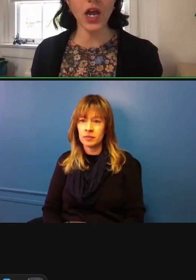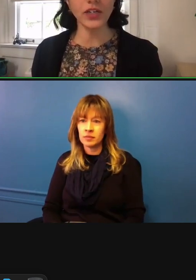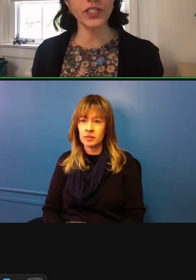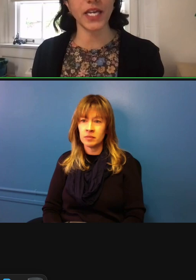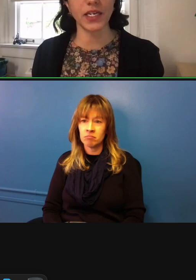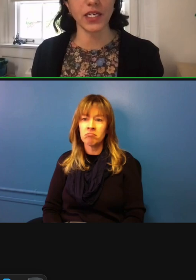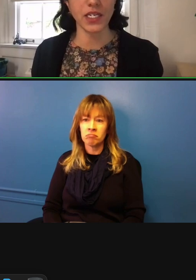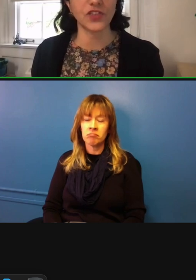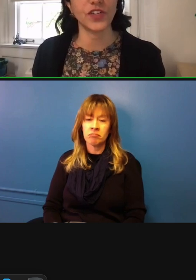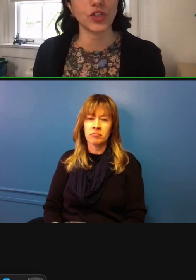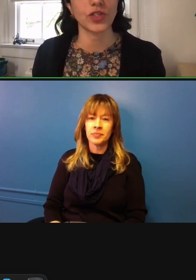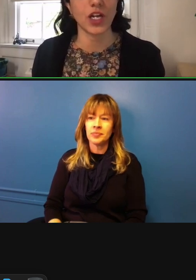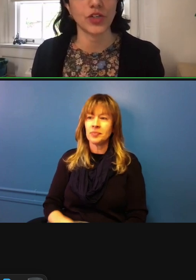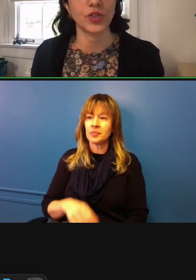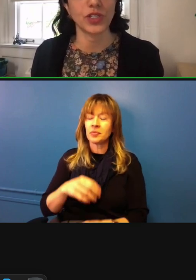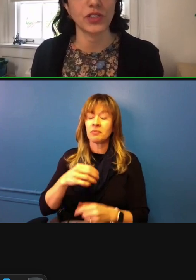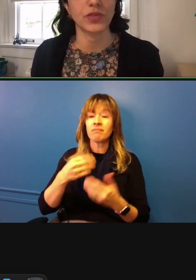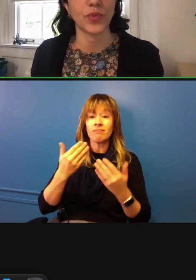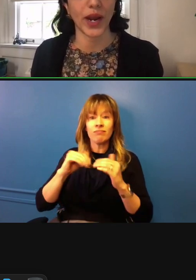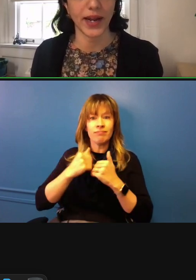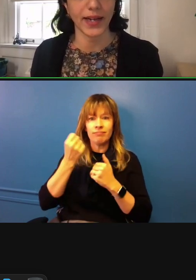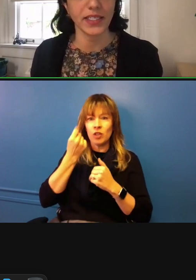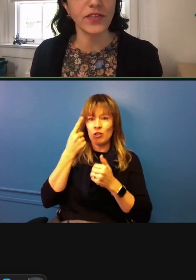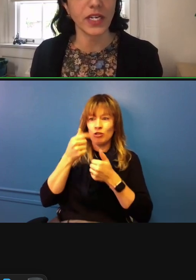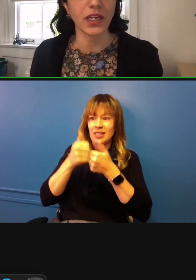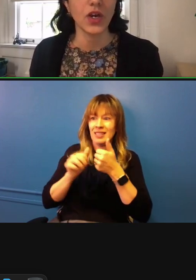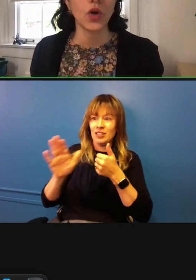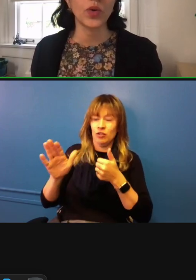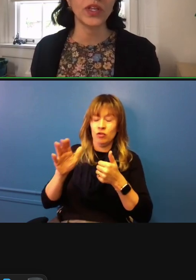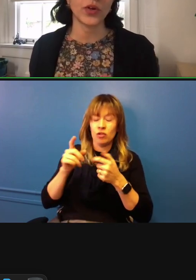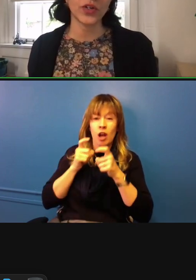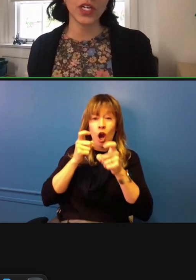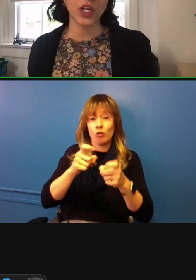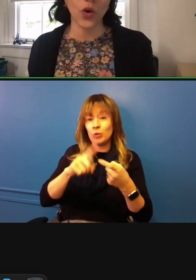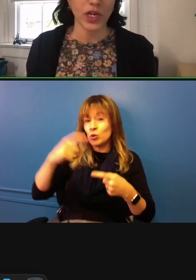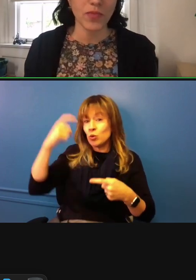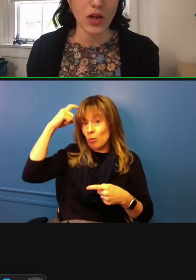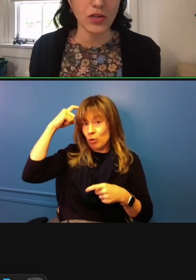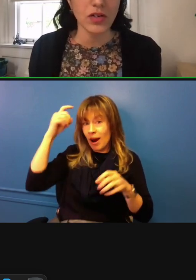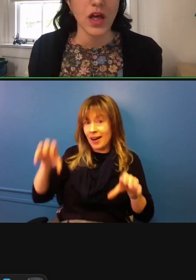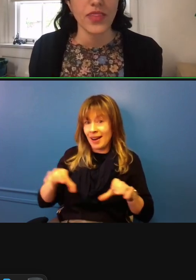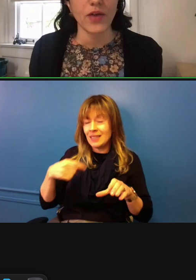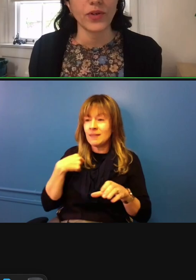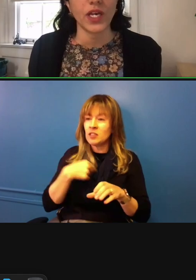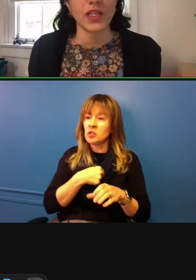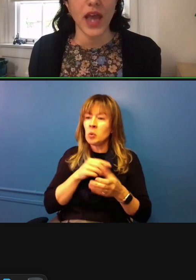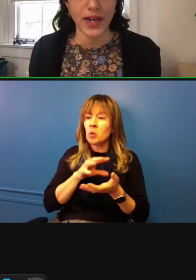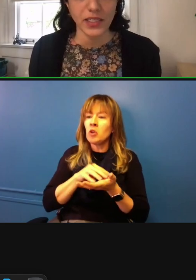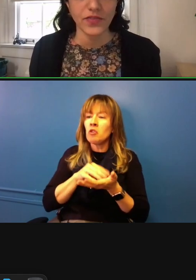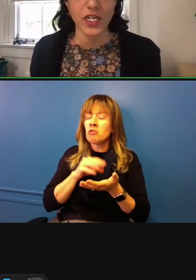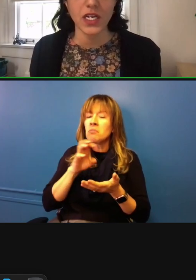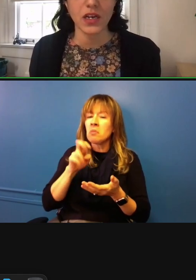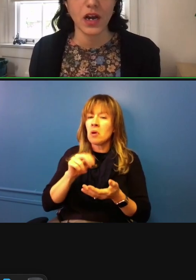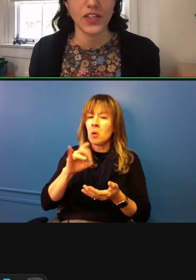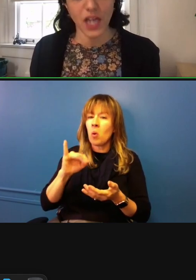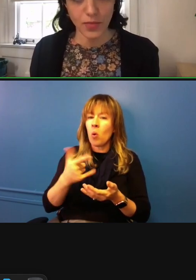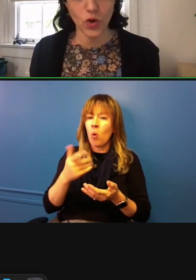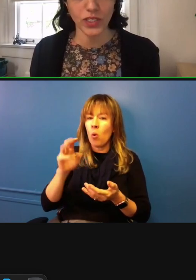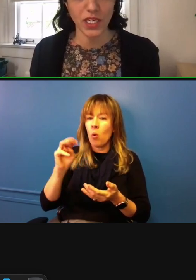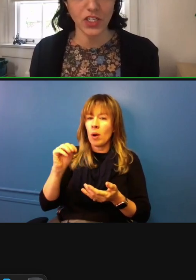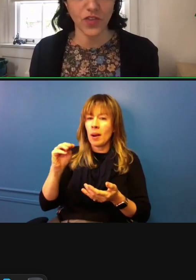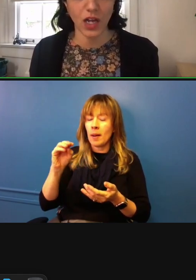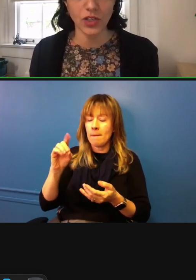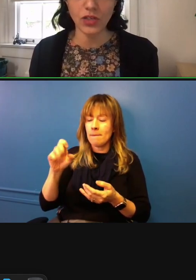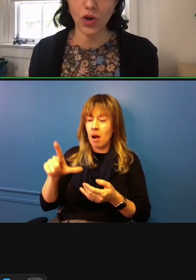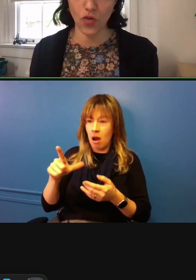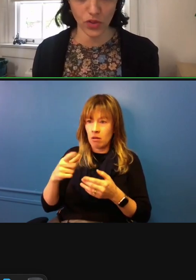And so to understand each feature's contribution to brain activity, we learned an encoding model that related the activity, the time